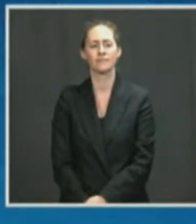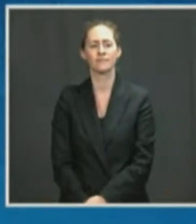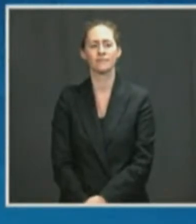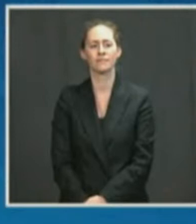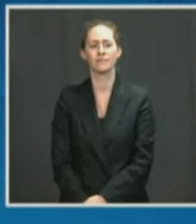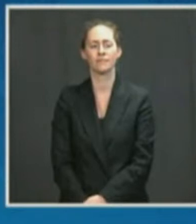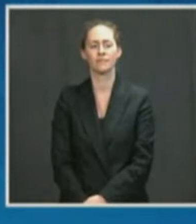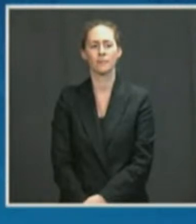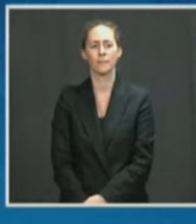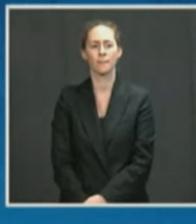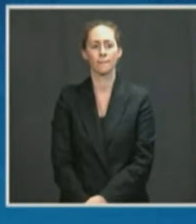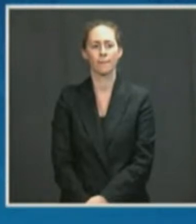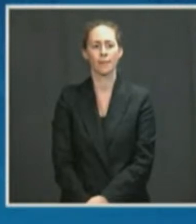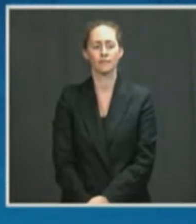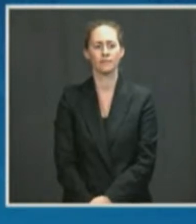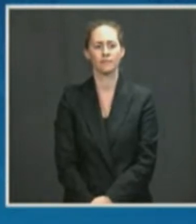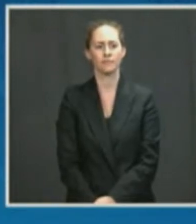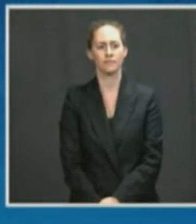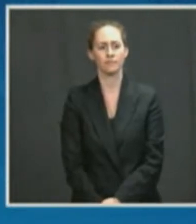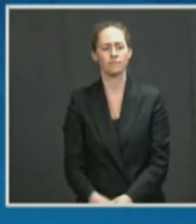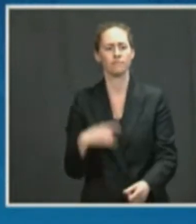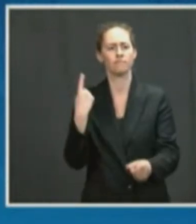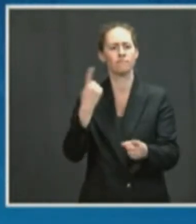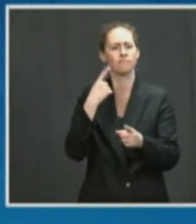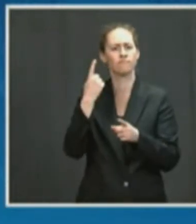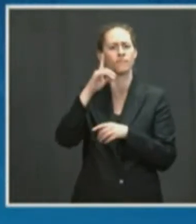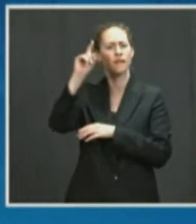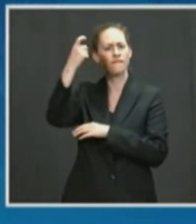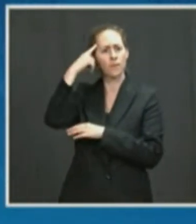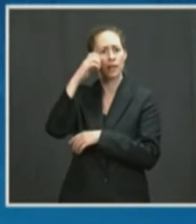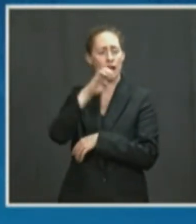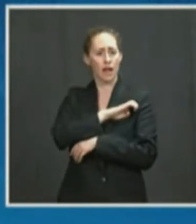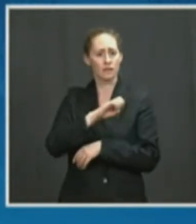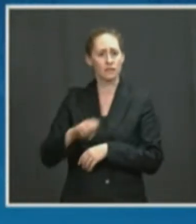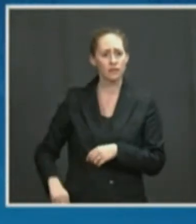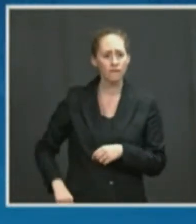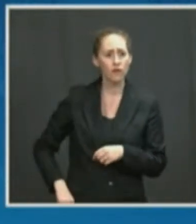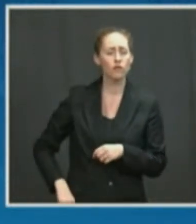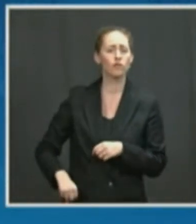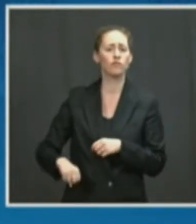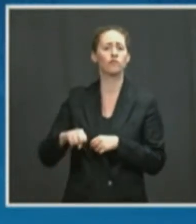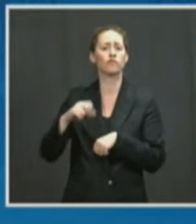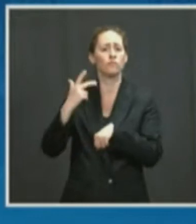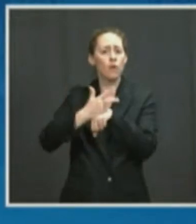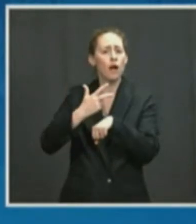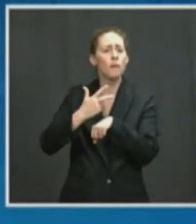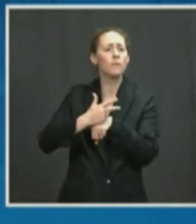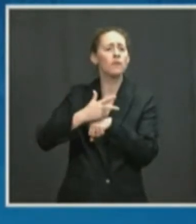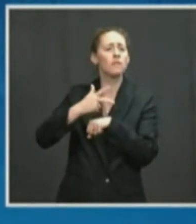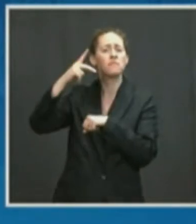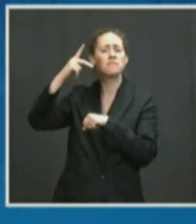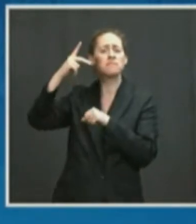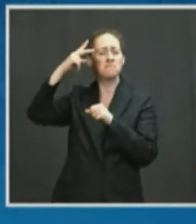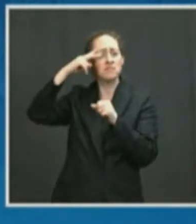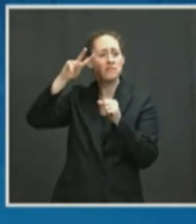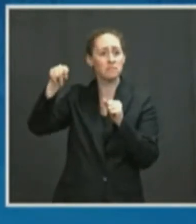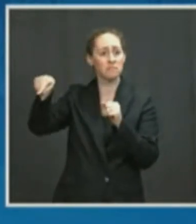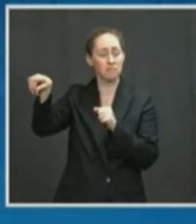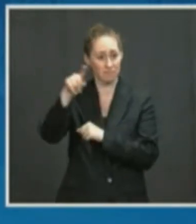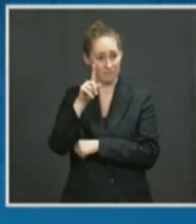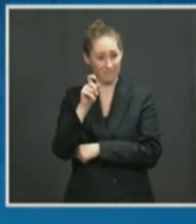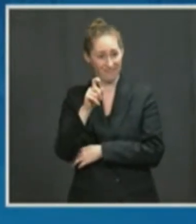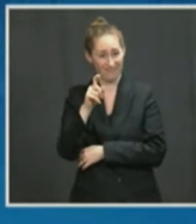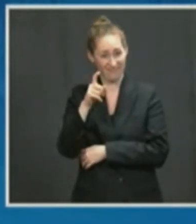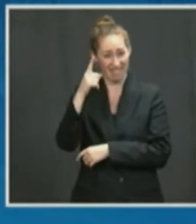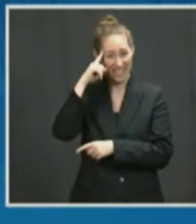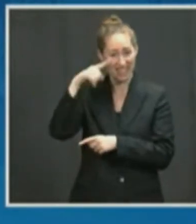the governments of El Salvador, Guatemala, Honduras, Mexico, or any other in this region to be corrupt? And you just told people